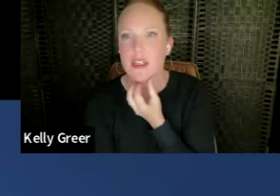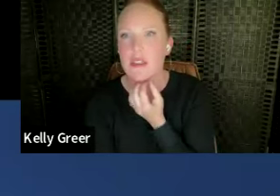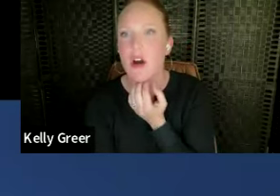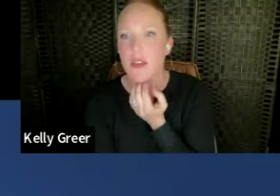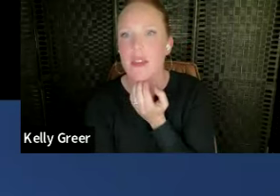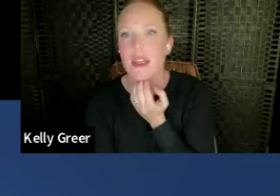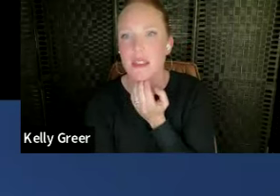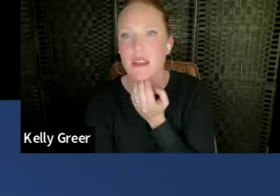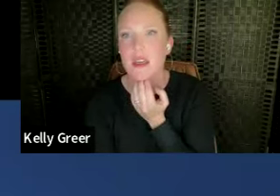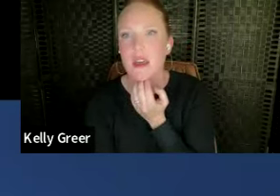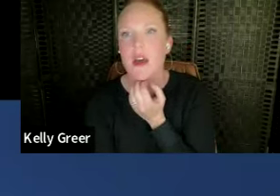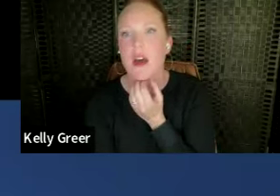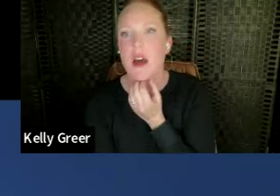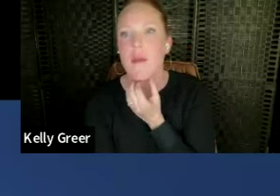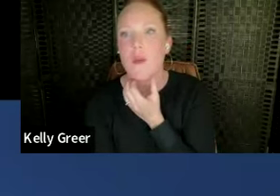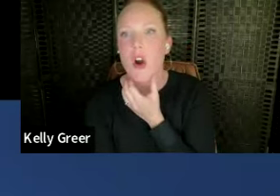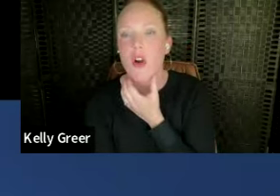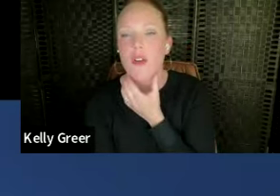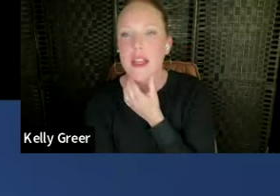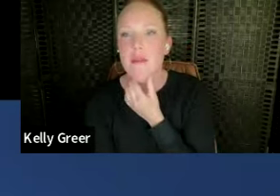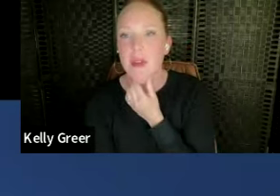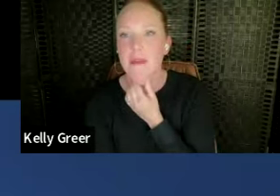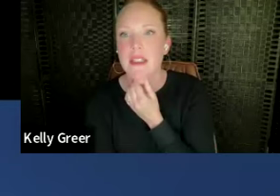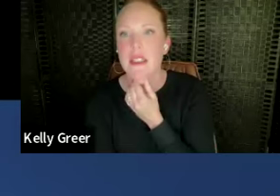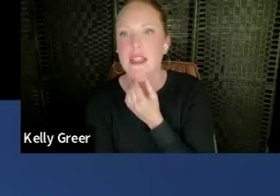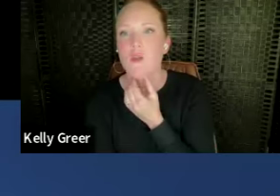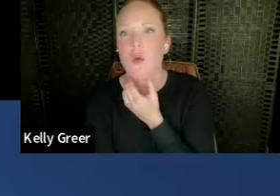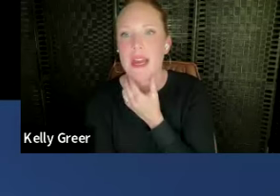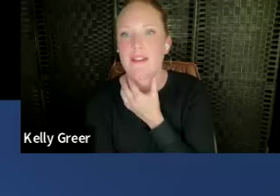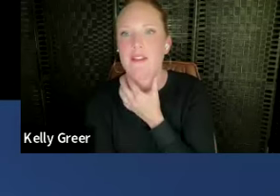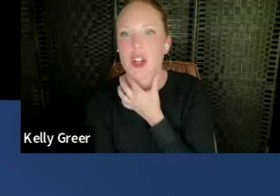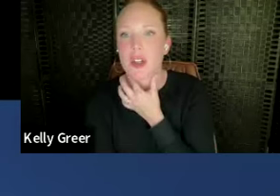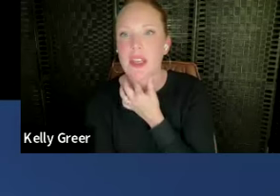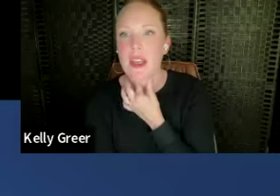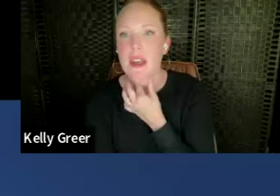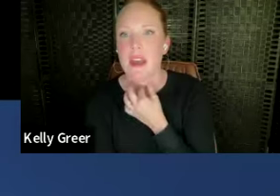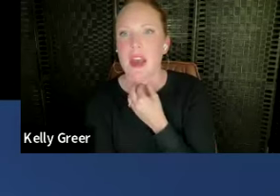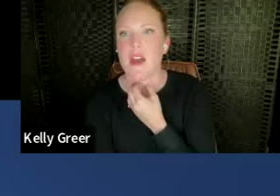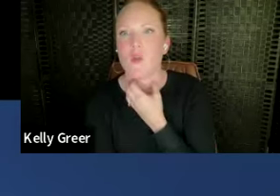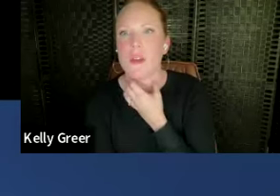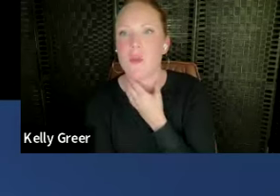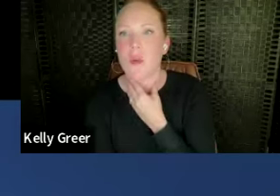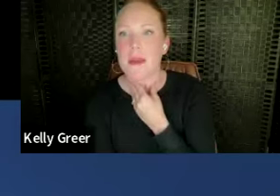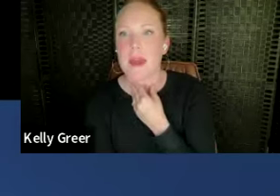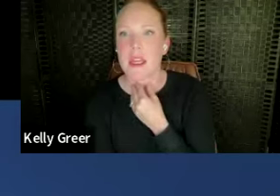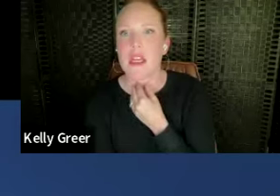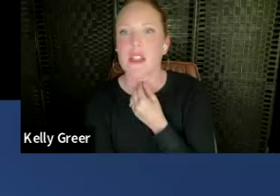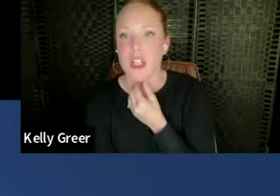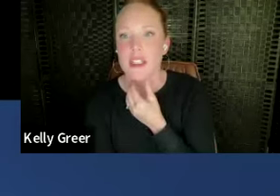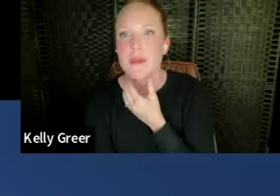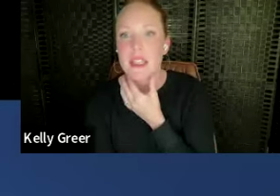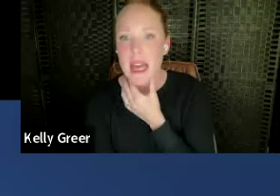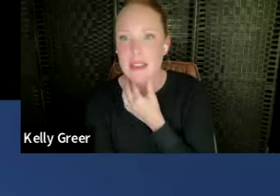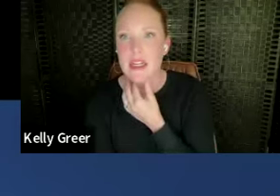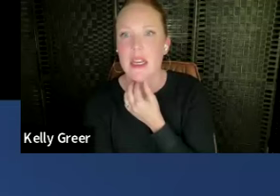government agencies on this. We've already implemented what we have currently, and we will be